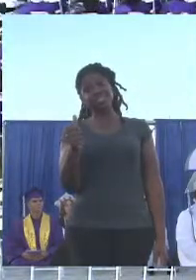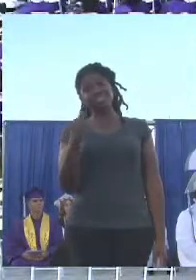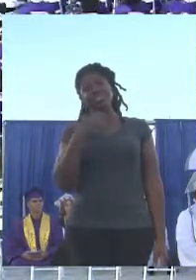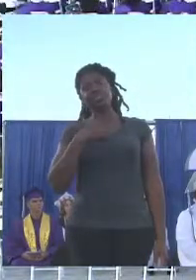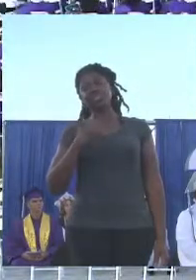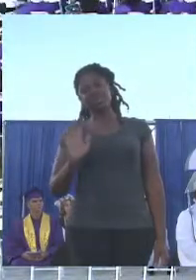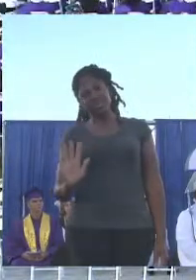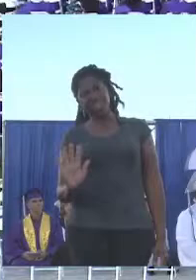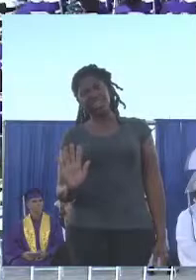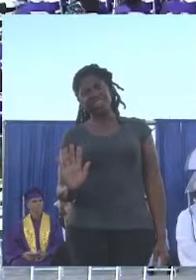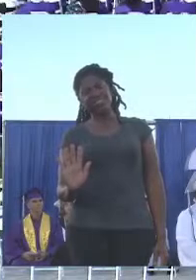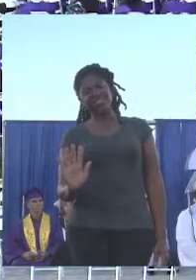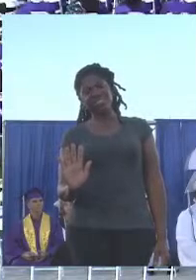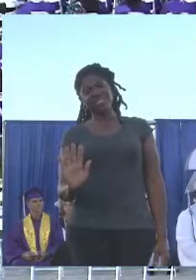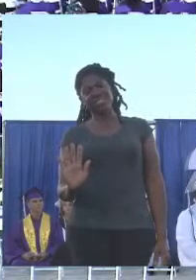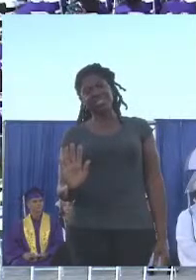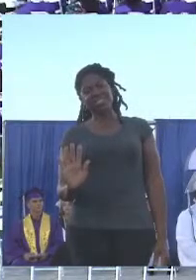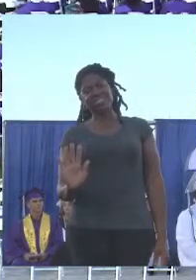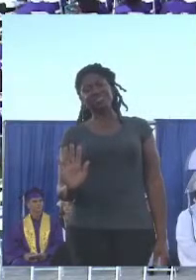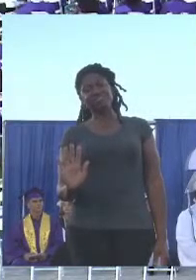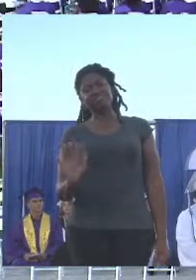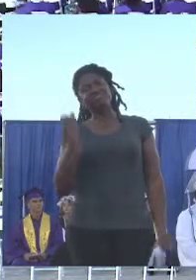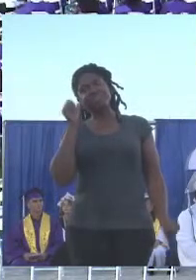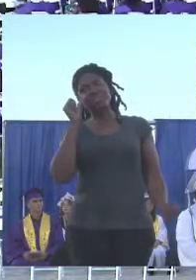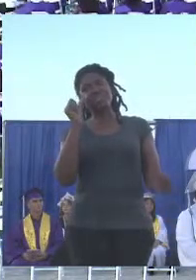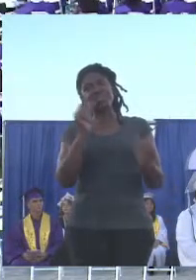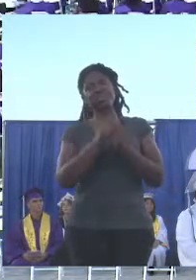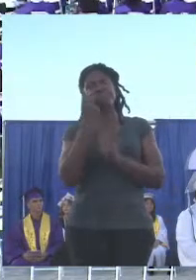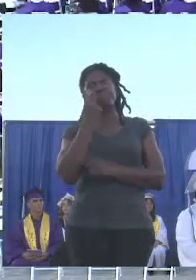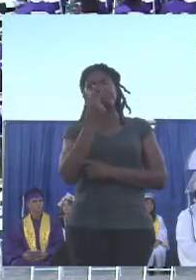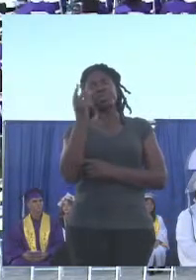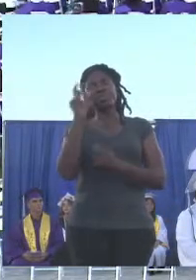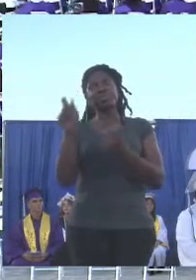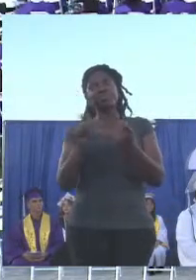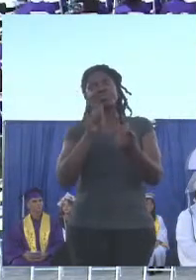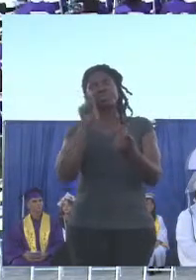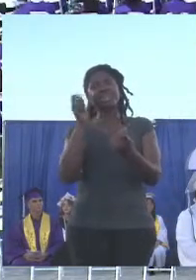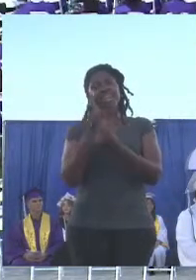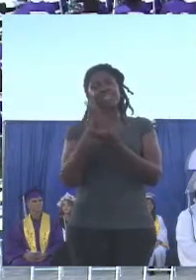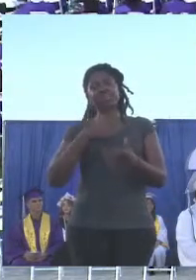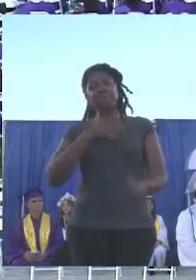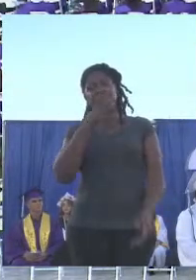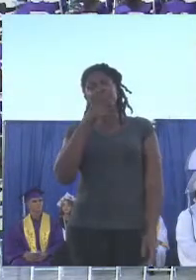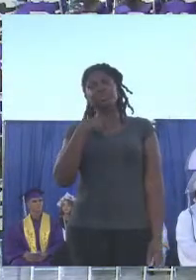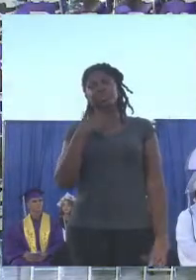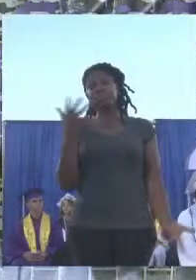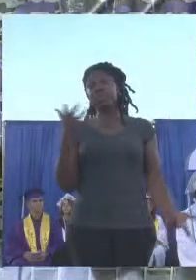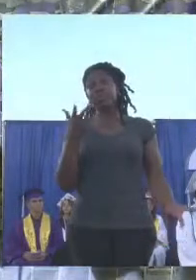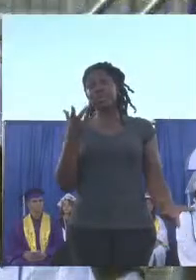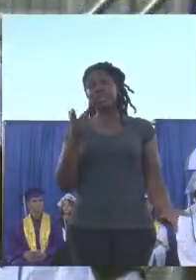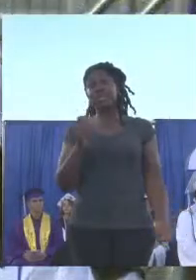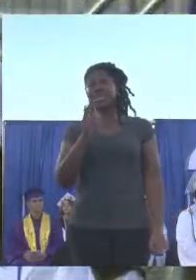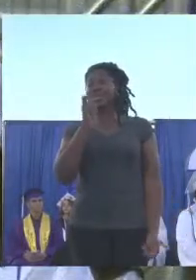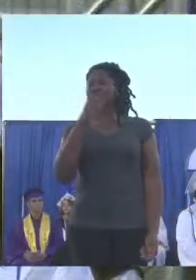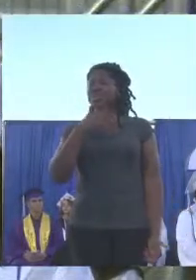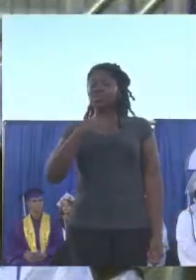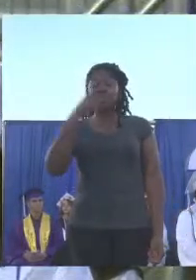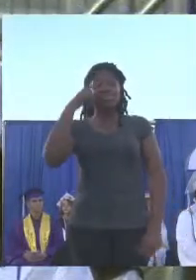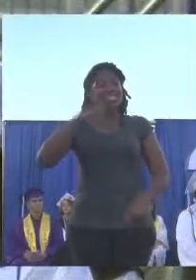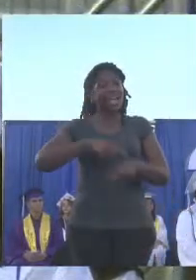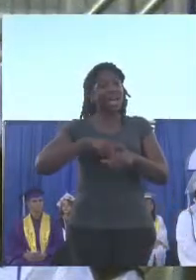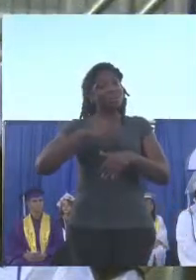wishing to be 5. Remembering exactly what my mother told me. don't wish